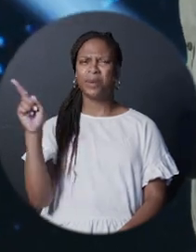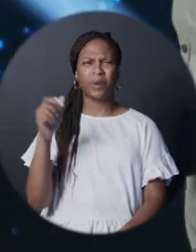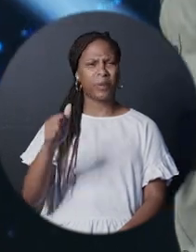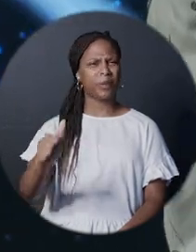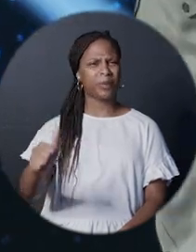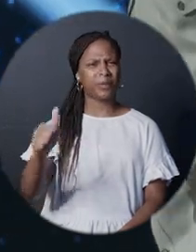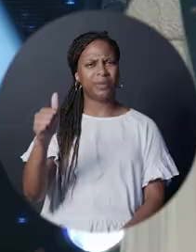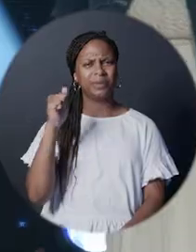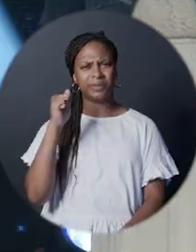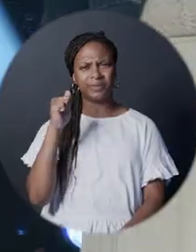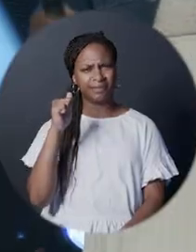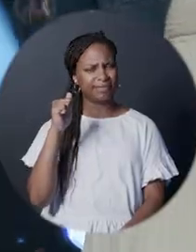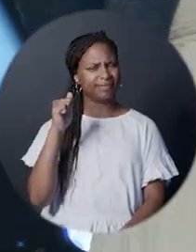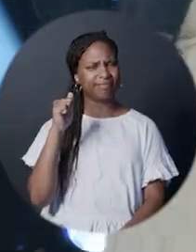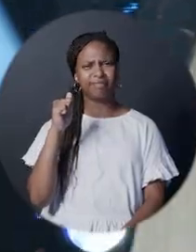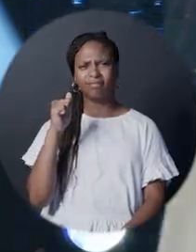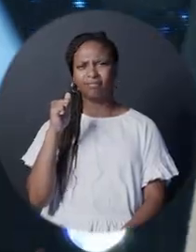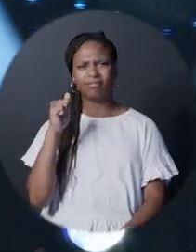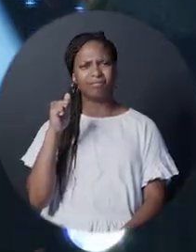He